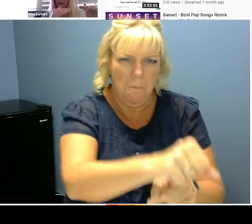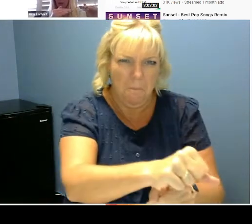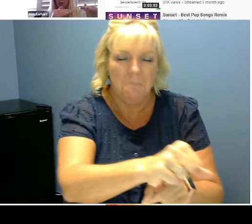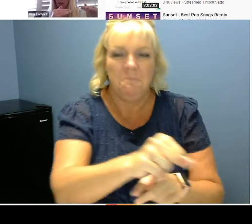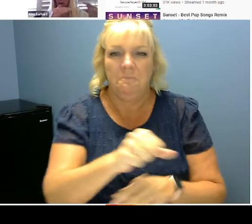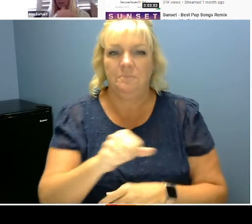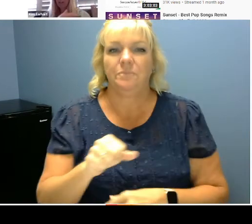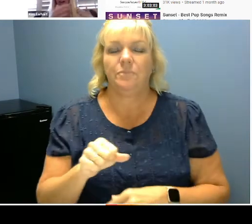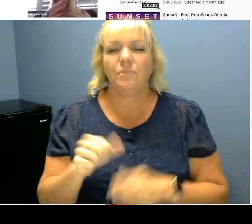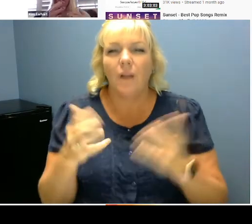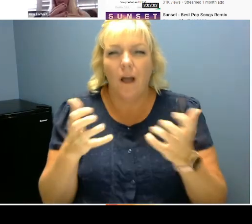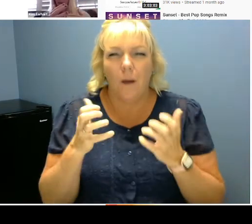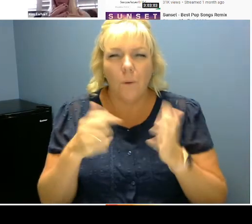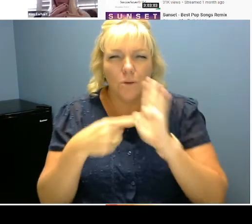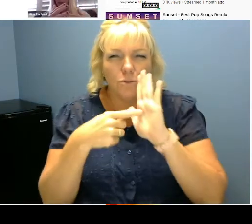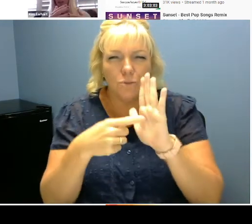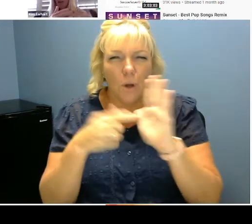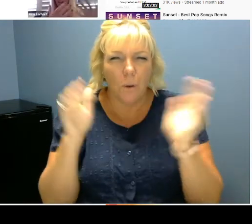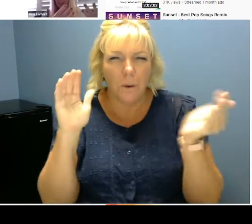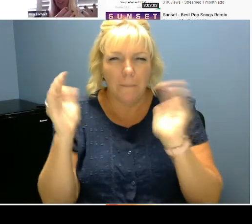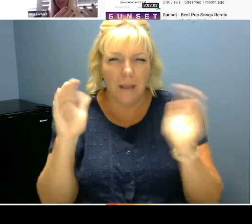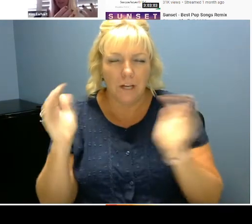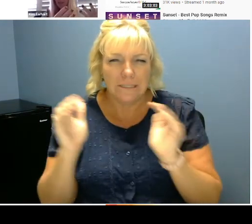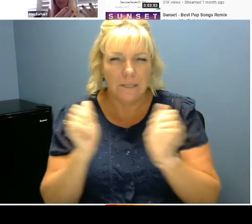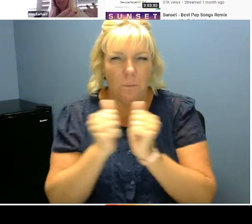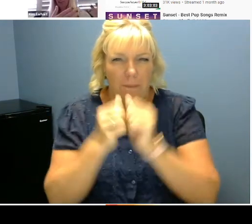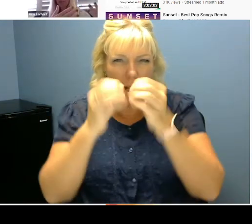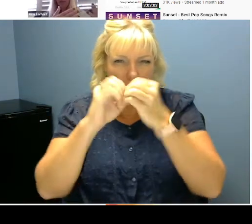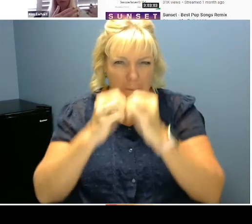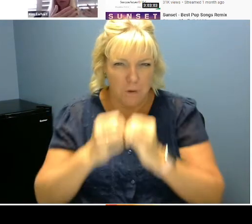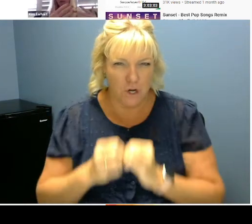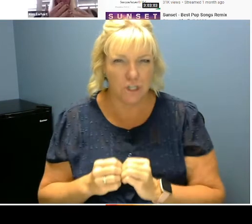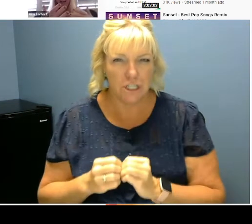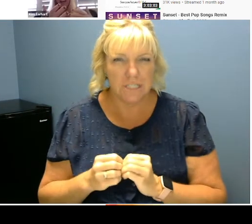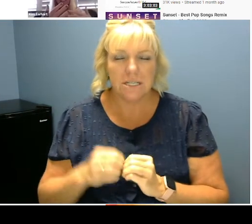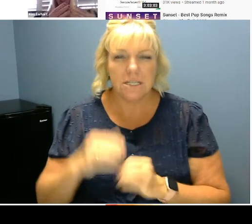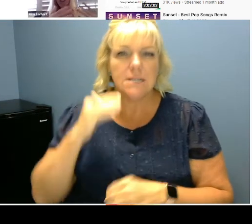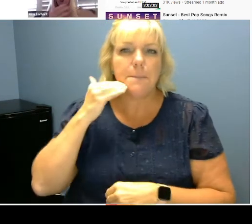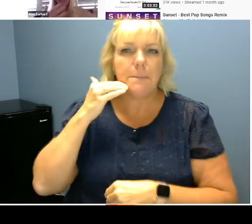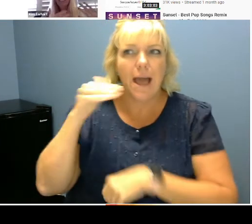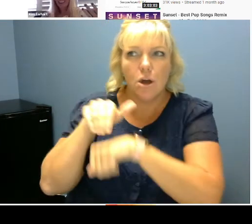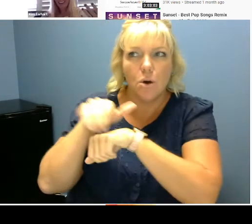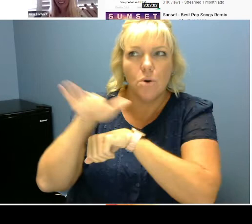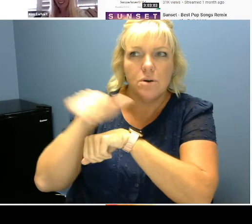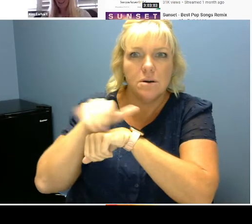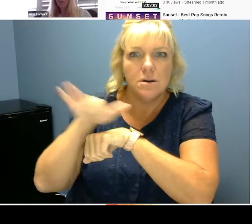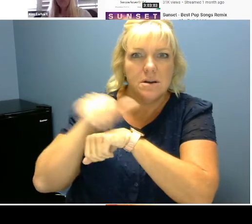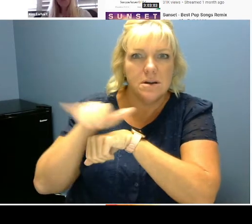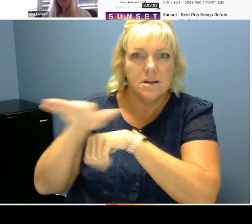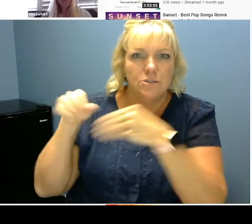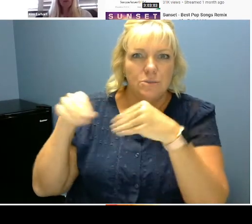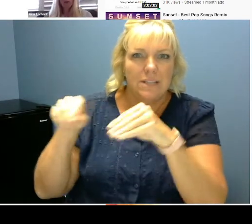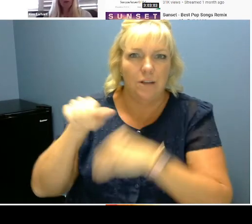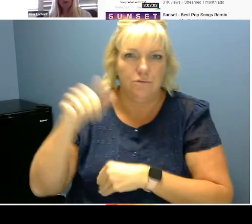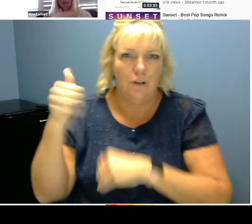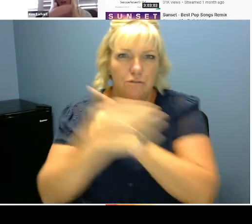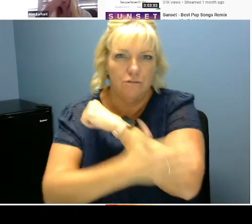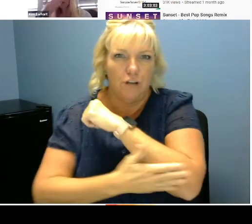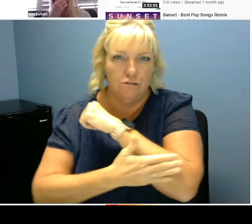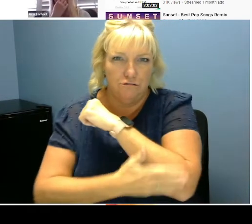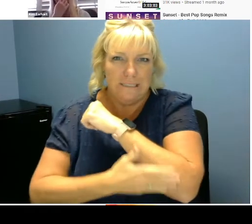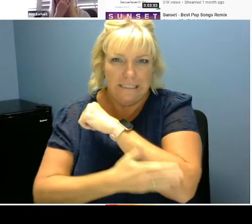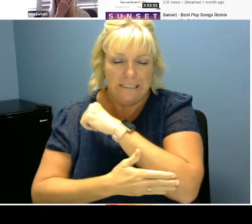have for the tobacco exports, because the lecture notes that, right, those attacks coincide with